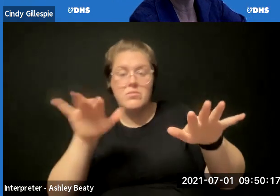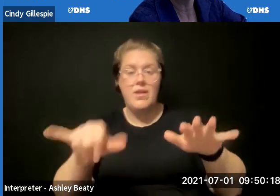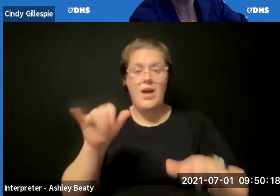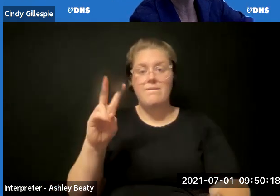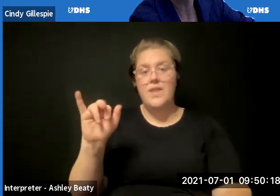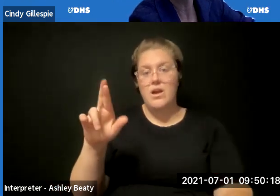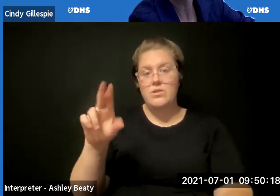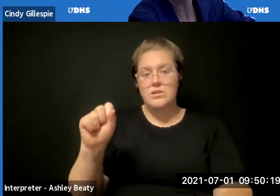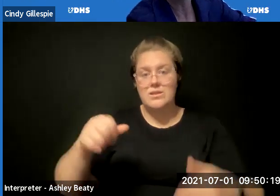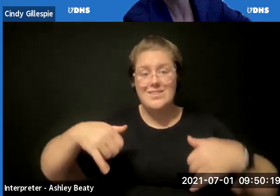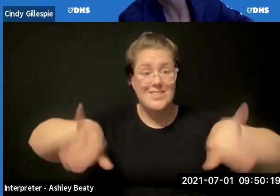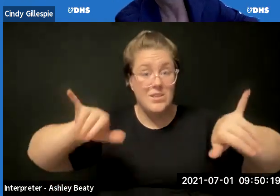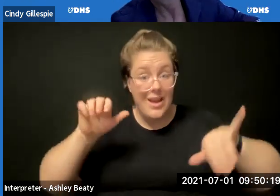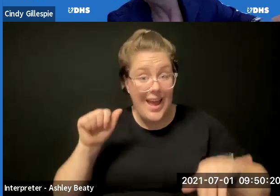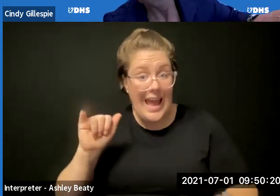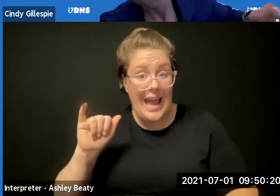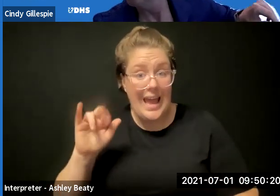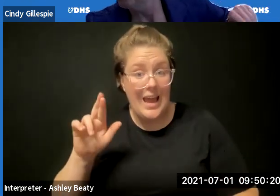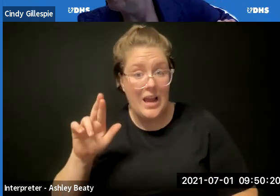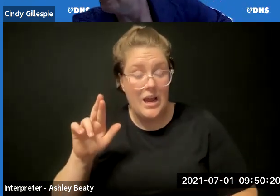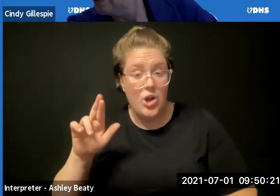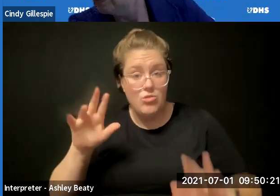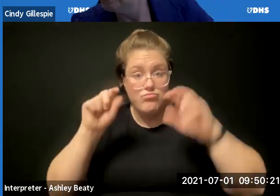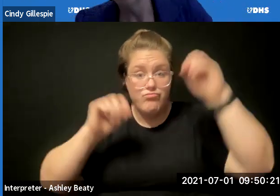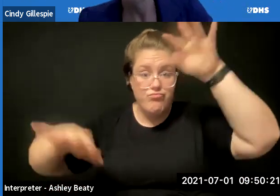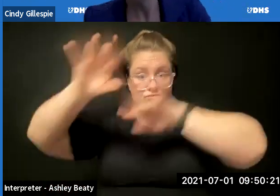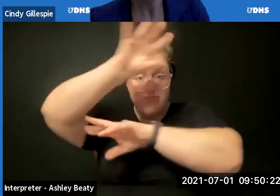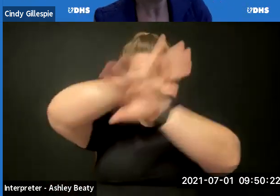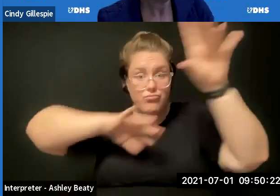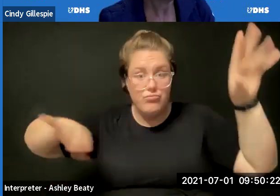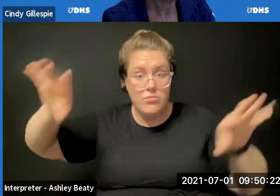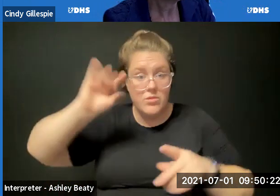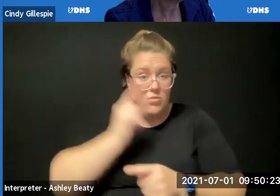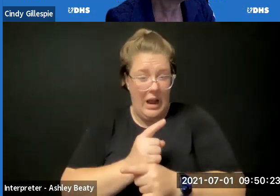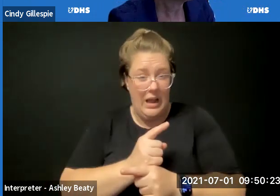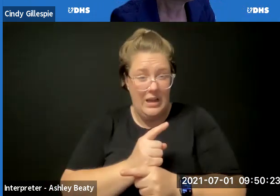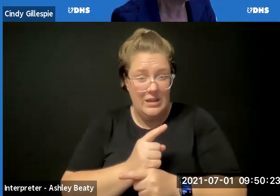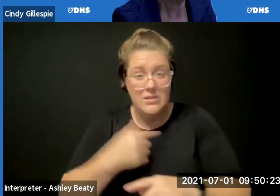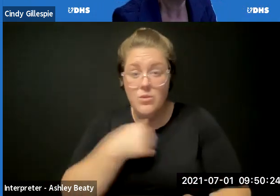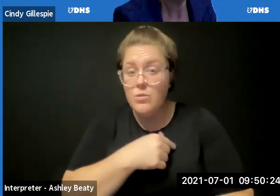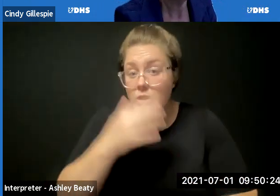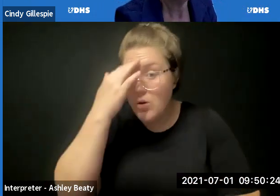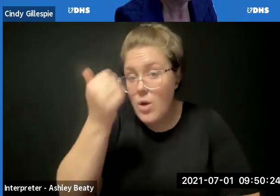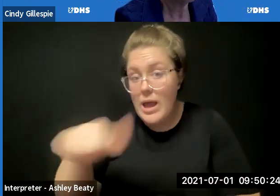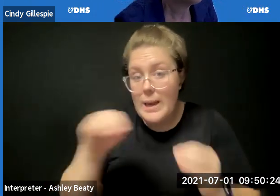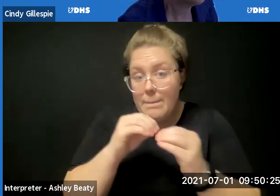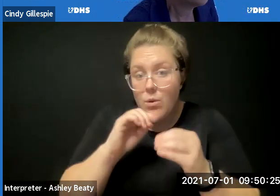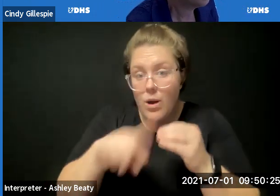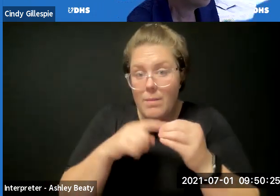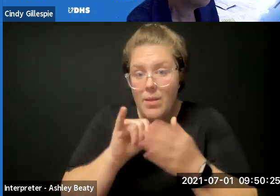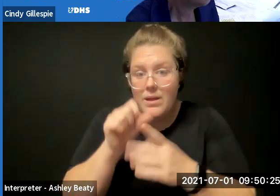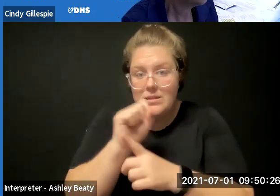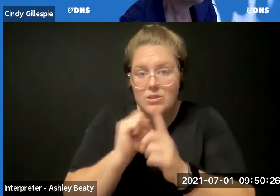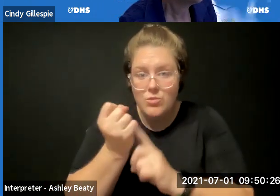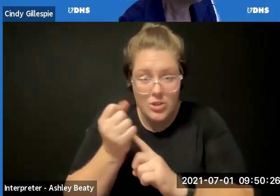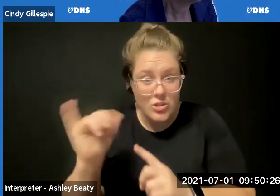airborne, right? So, I mean, I guess if you could talk about that a little bit more, because in this case, was she, do we know any more about kind of like what the situation was in